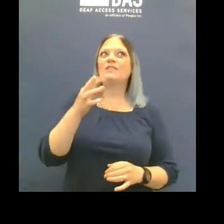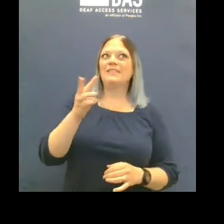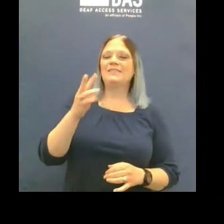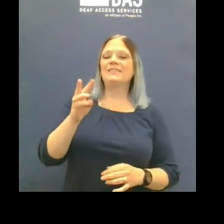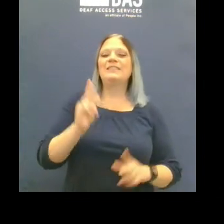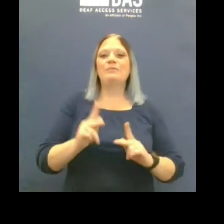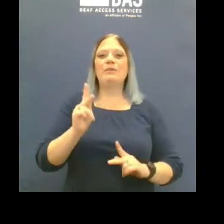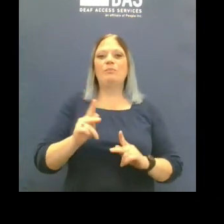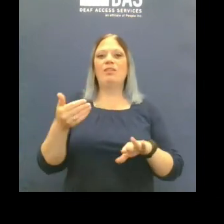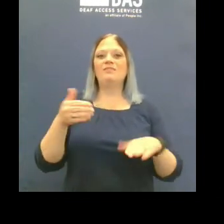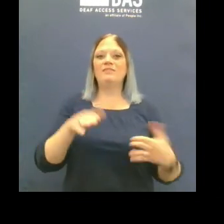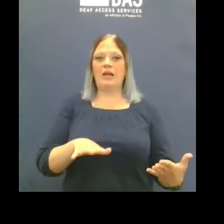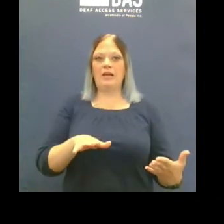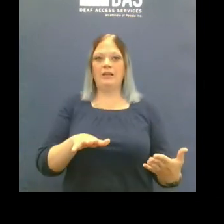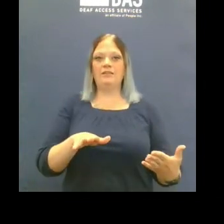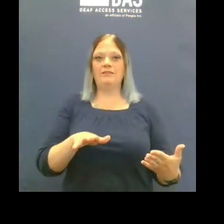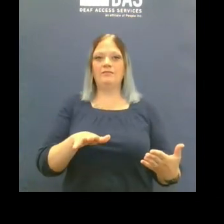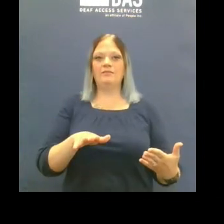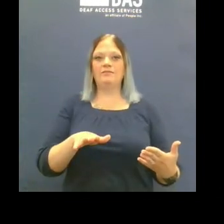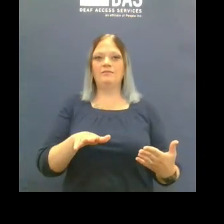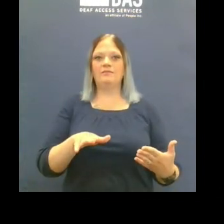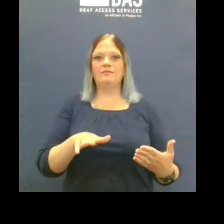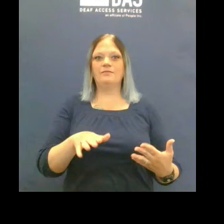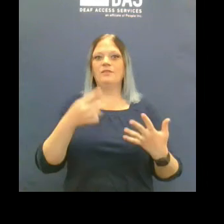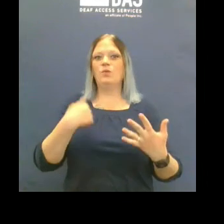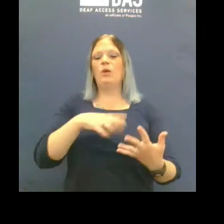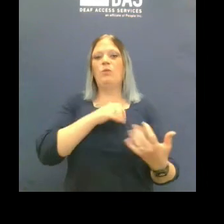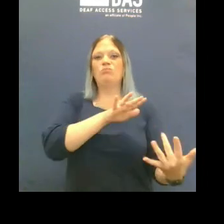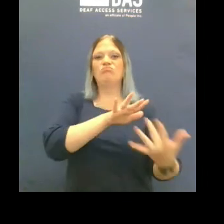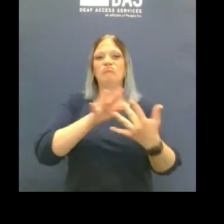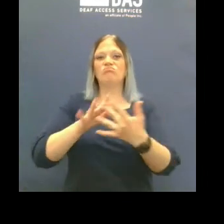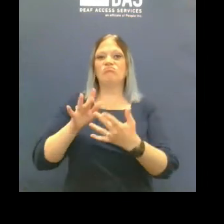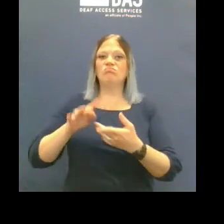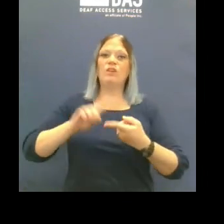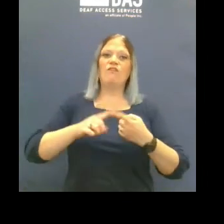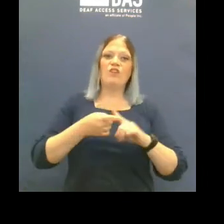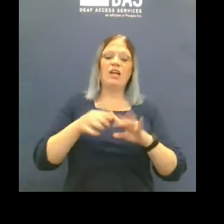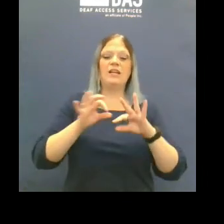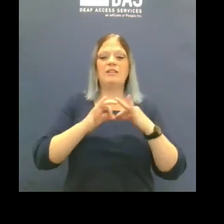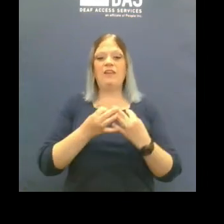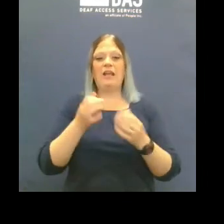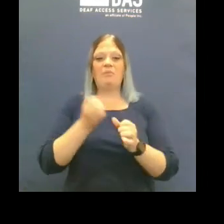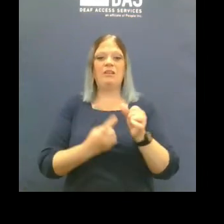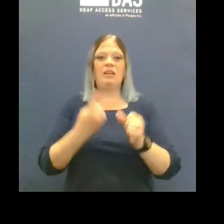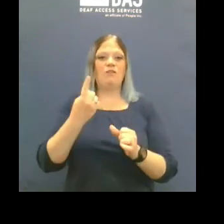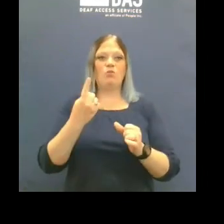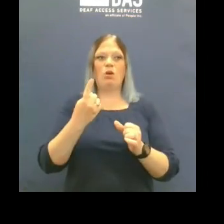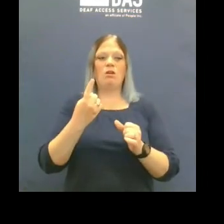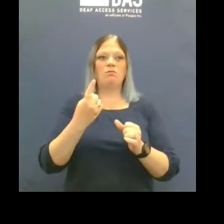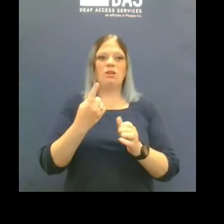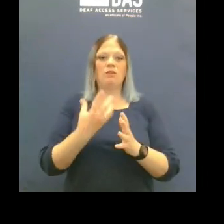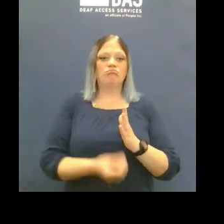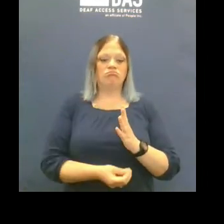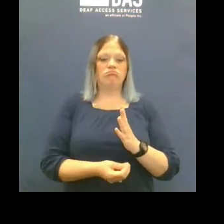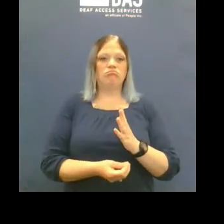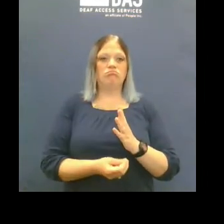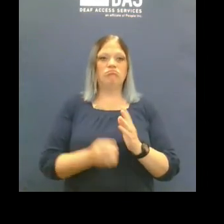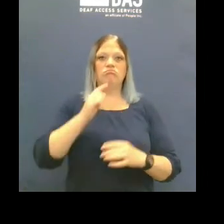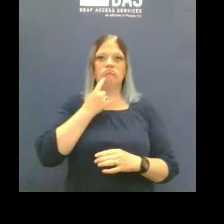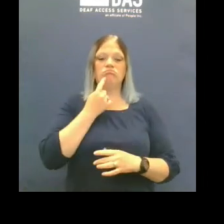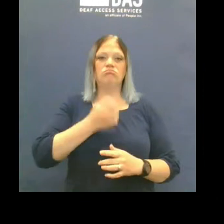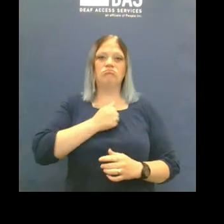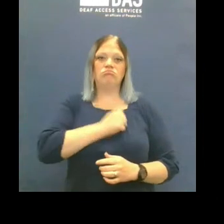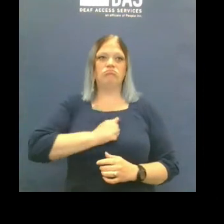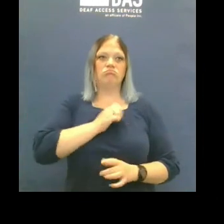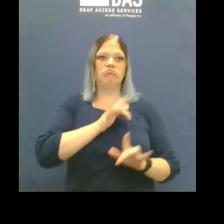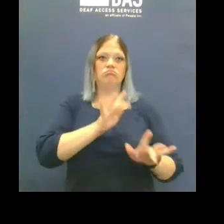516 people who have died, and we just really want to reach out to the friends and family of those who are lost and gives our sincere condolences.